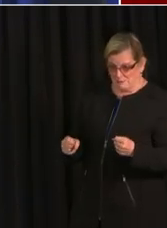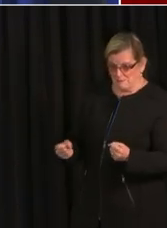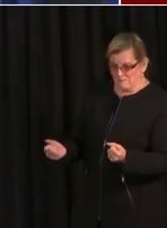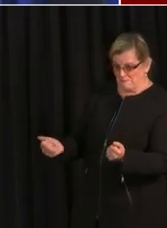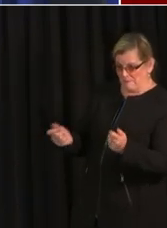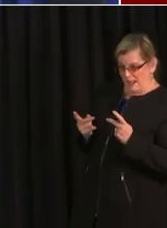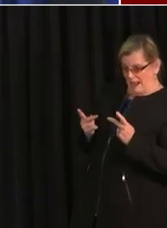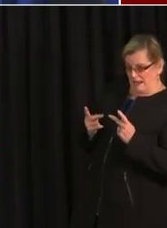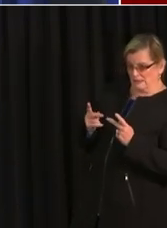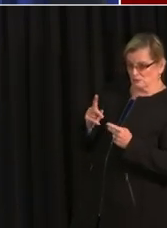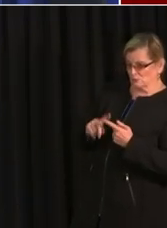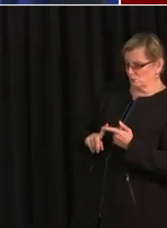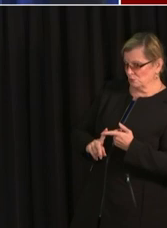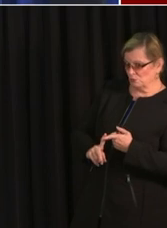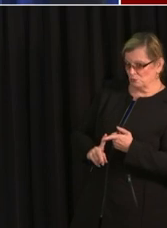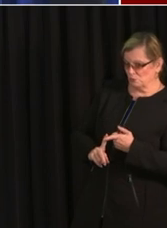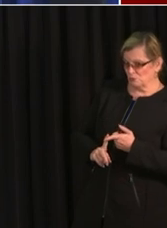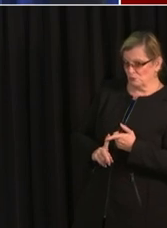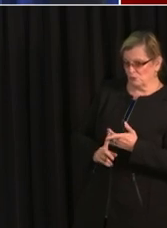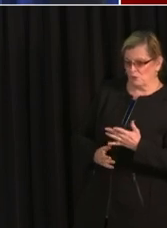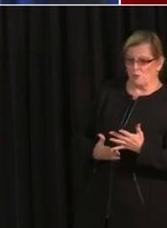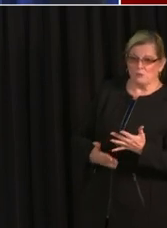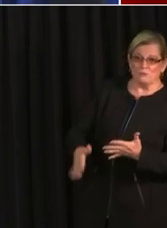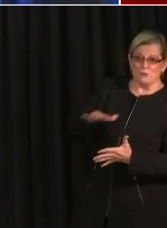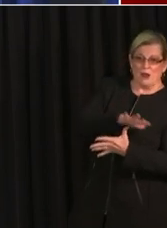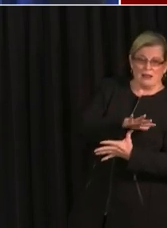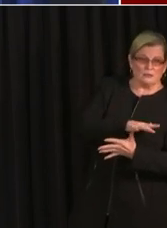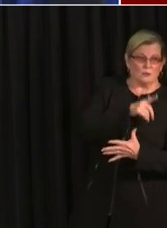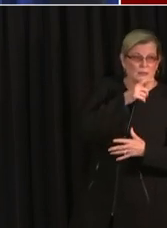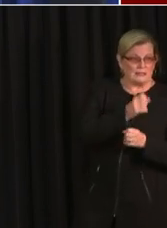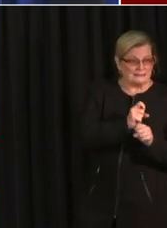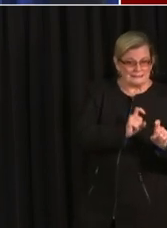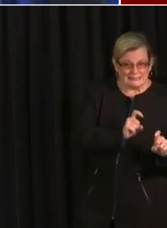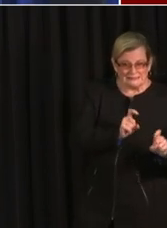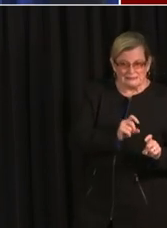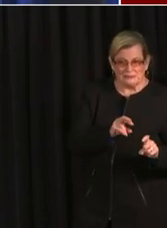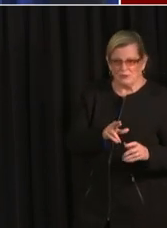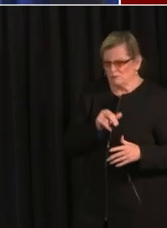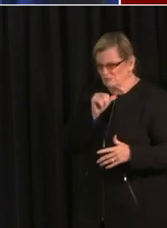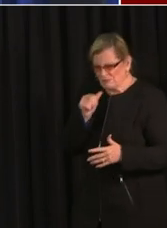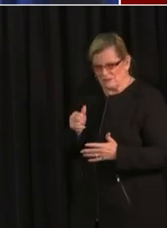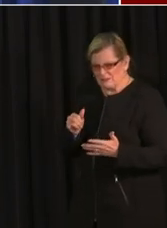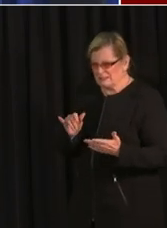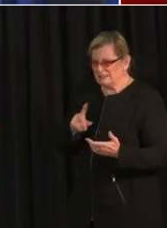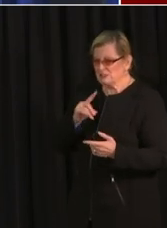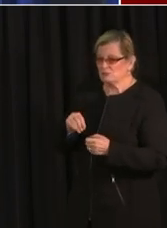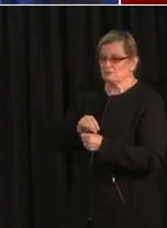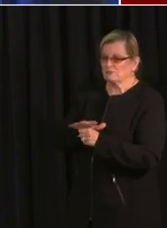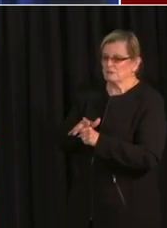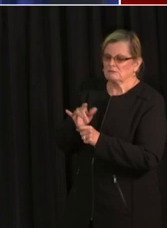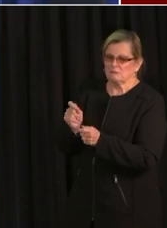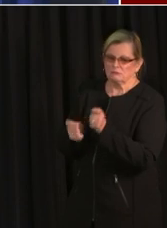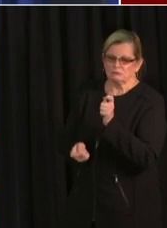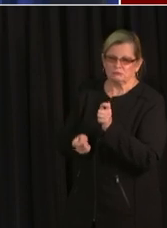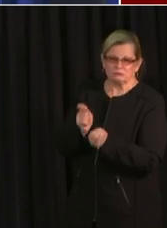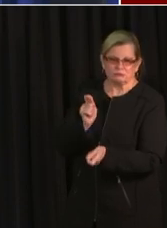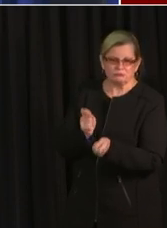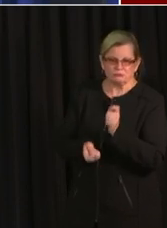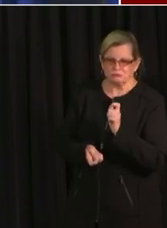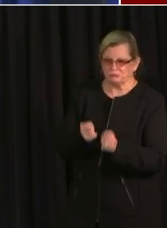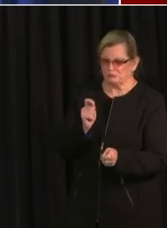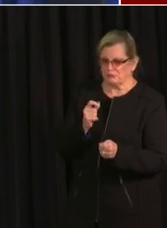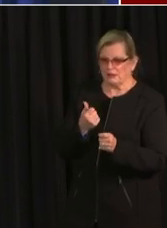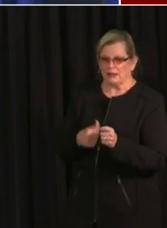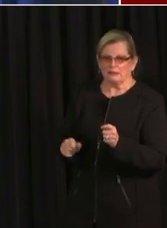that we would have to go back to prioritizing who gets tested? This thing could change its trajectory in